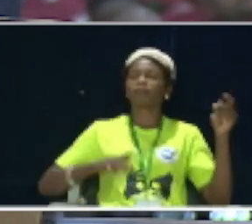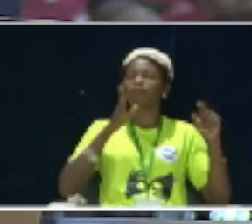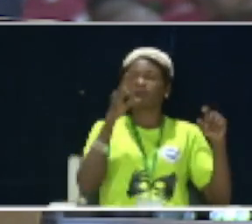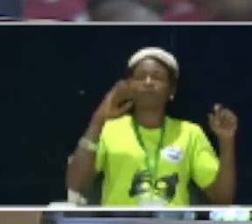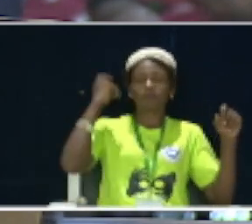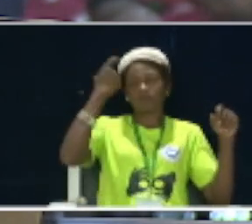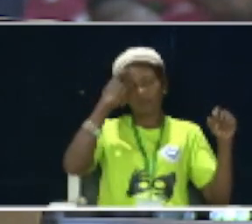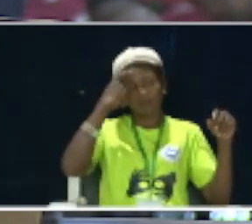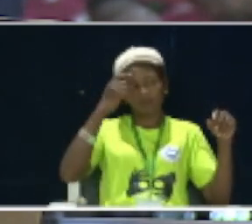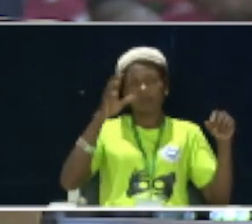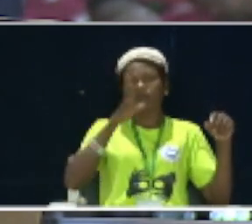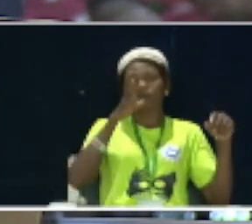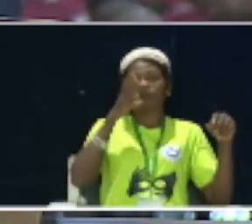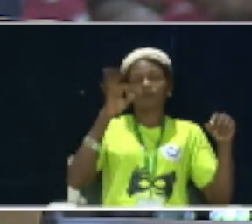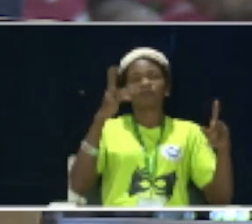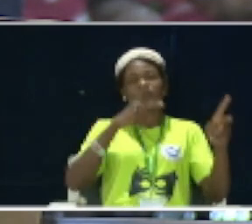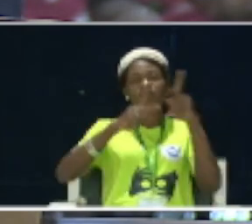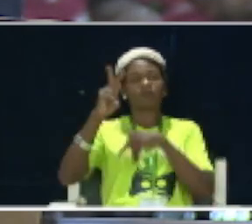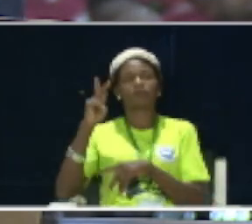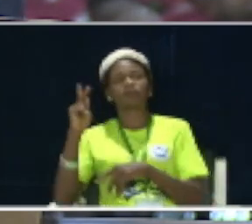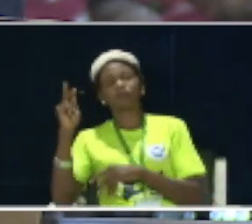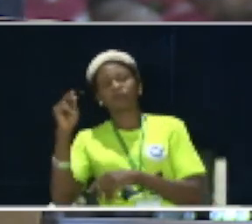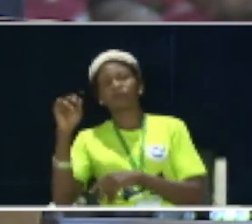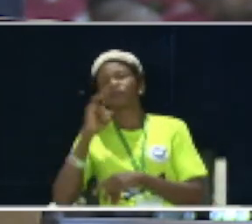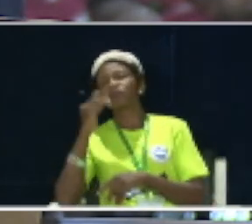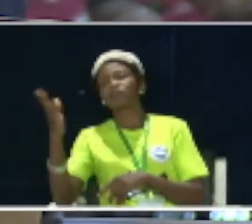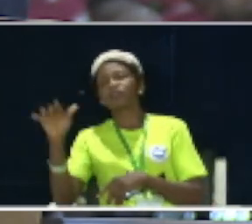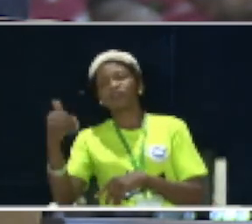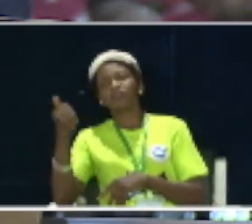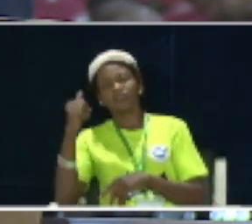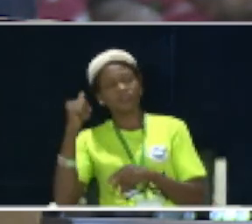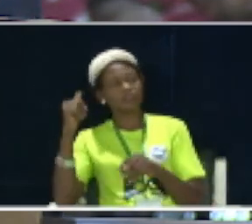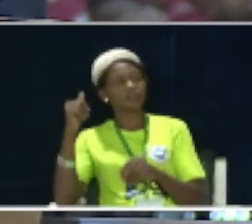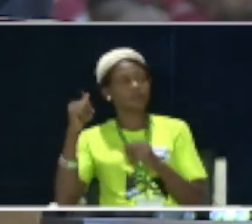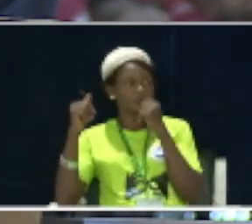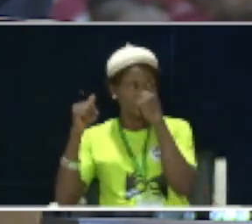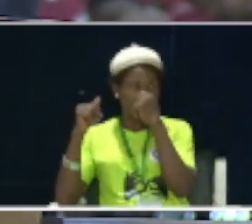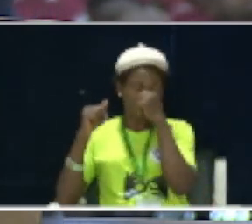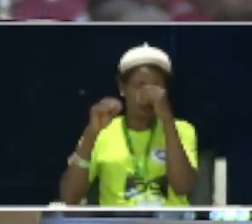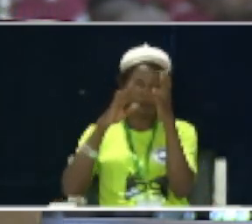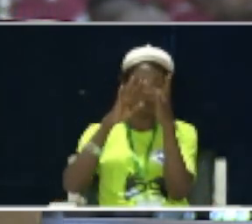governor, the mother of a prophet. Is there any hope?